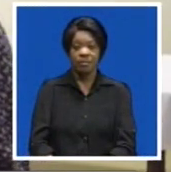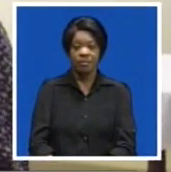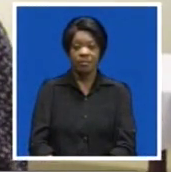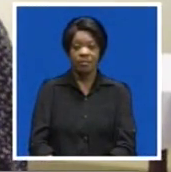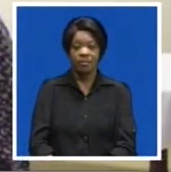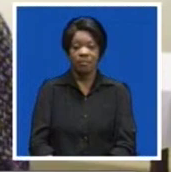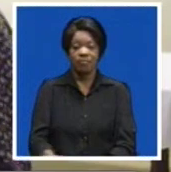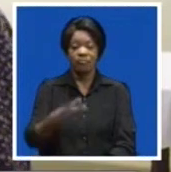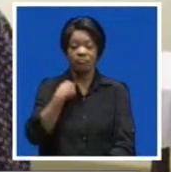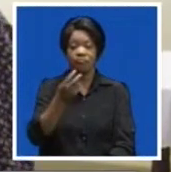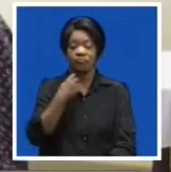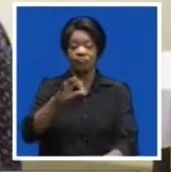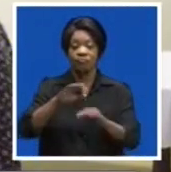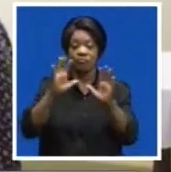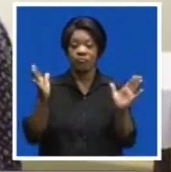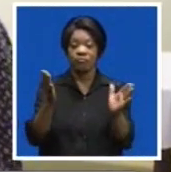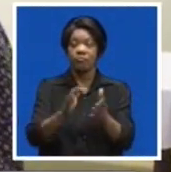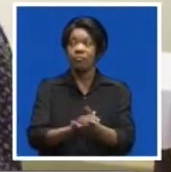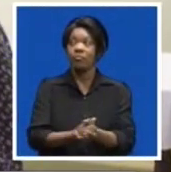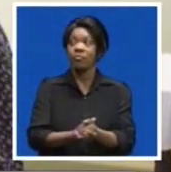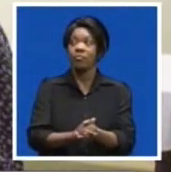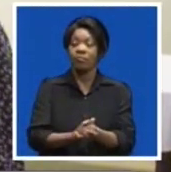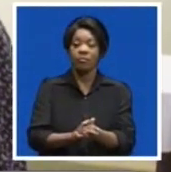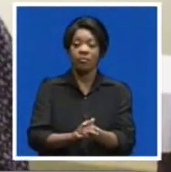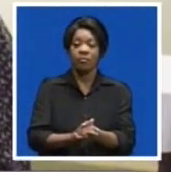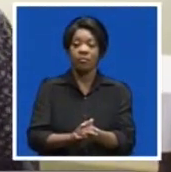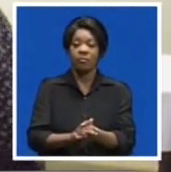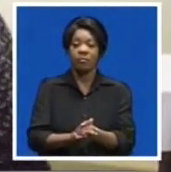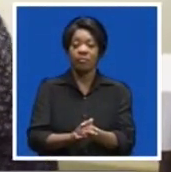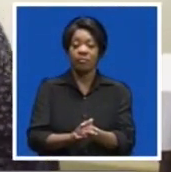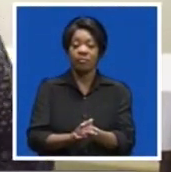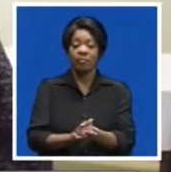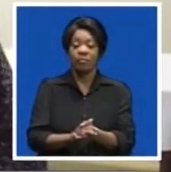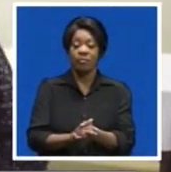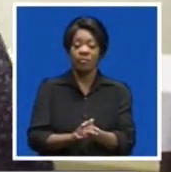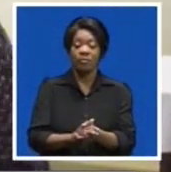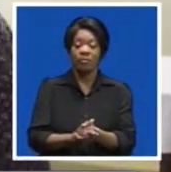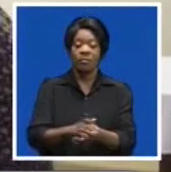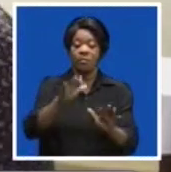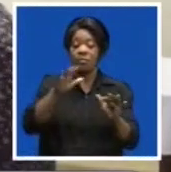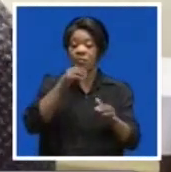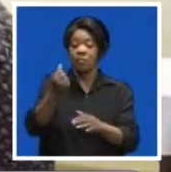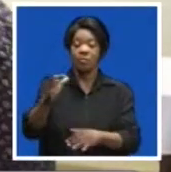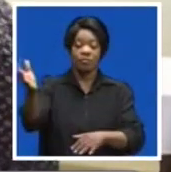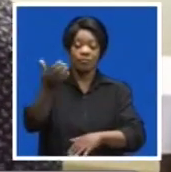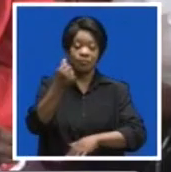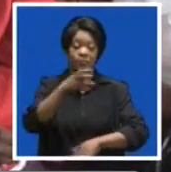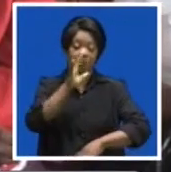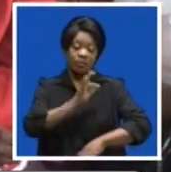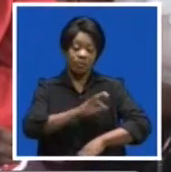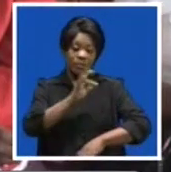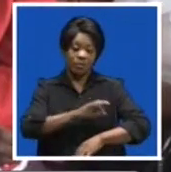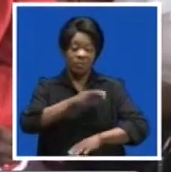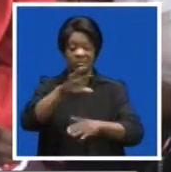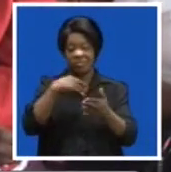somebody like President Edgar Lungu that will go upon you, will respond. We must not take it for granted that everybody can do that, because